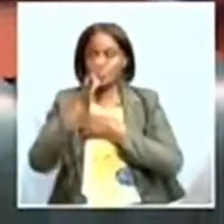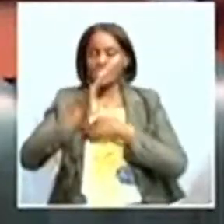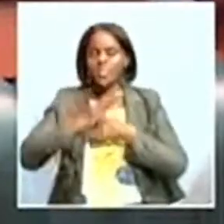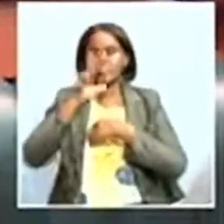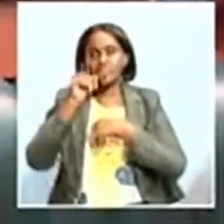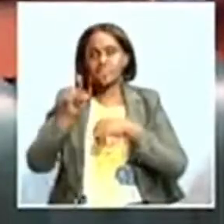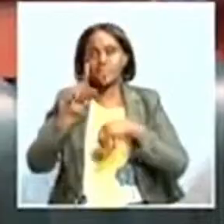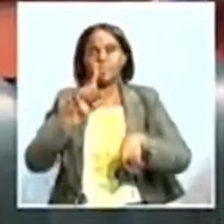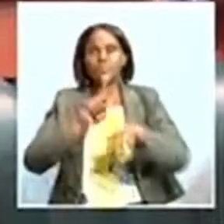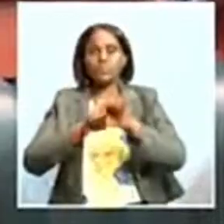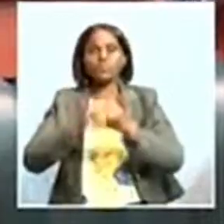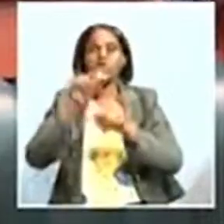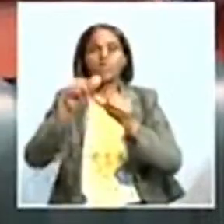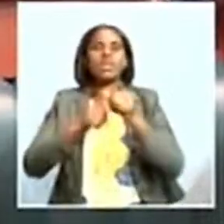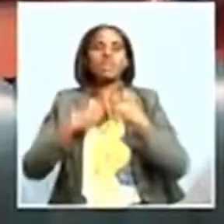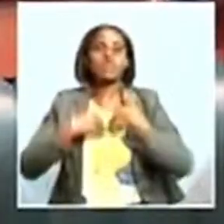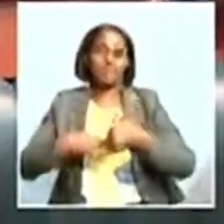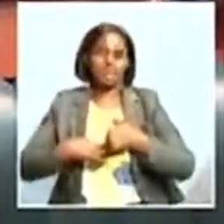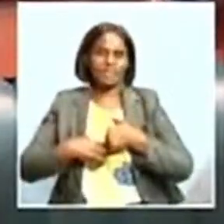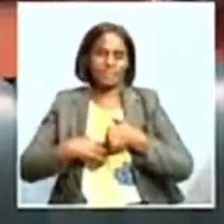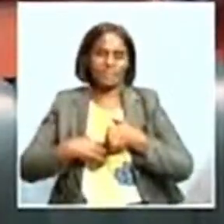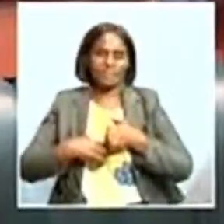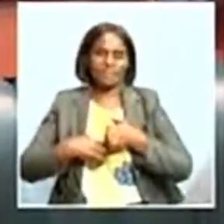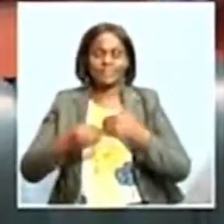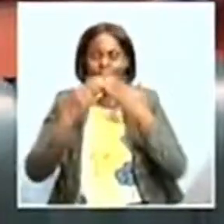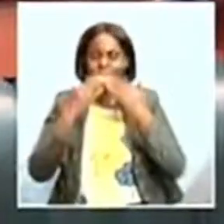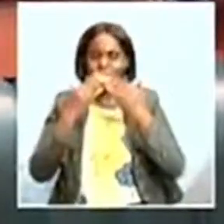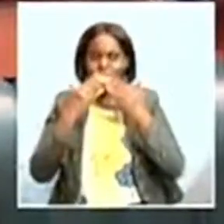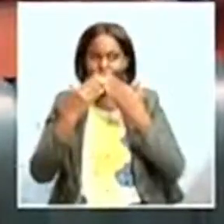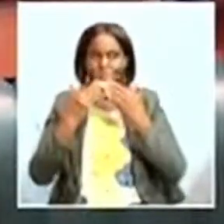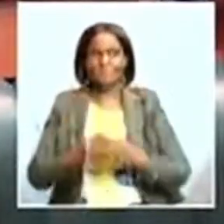Football is everyone. Thank you.